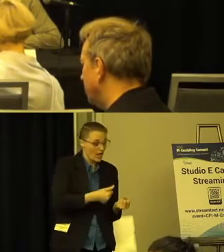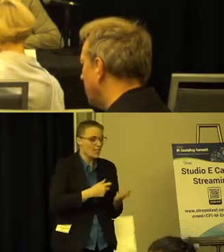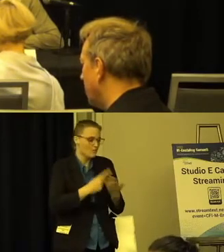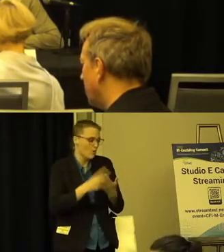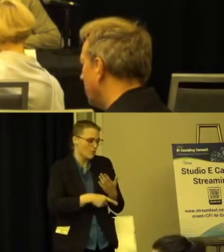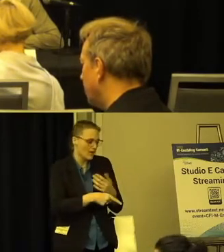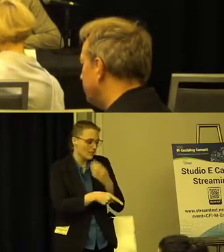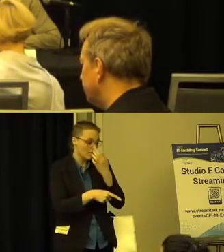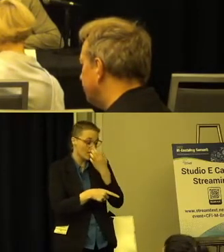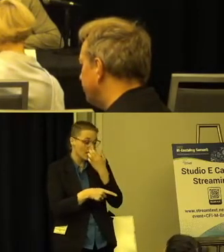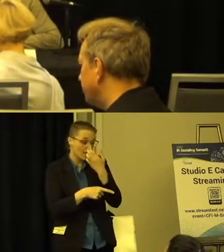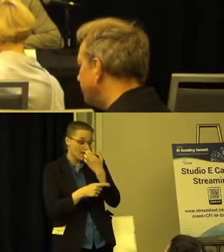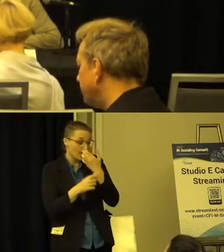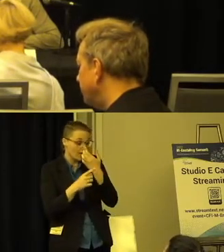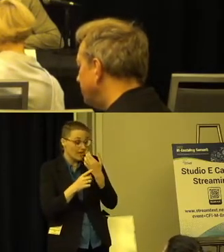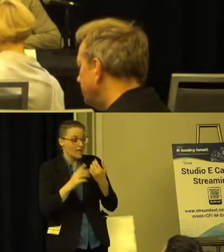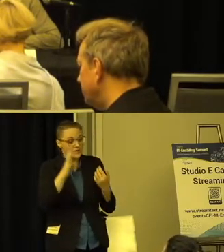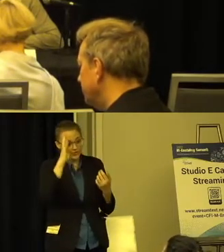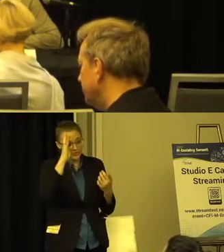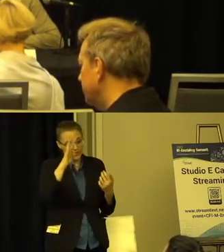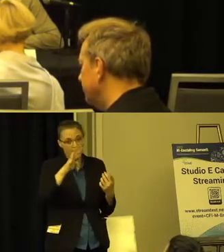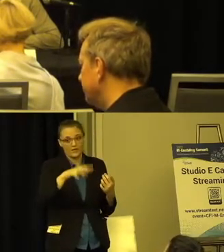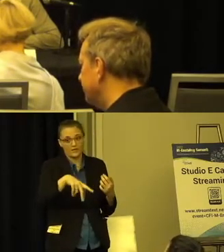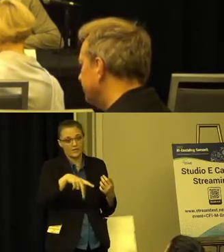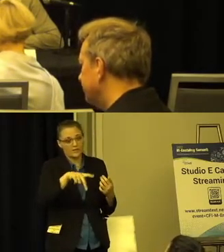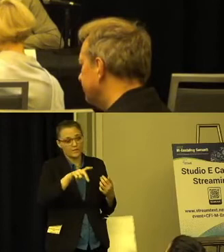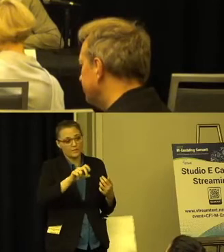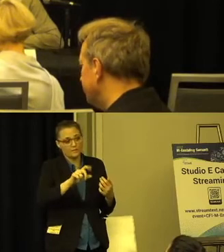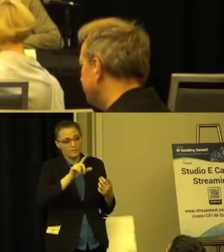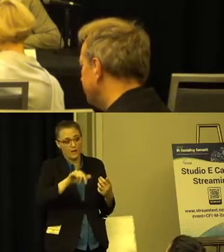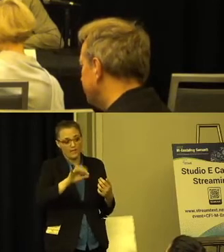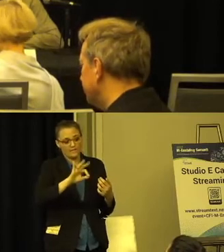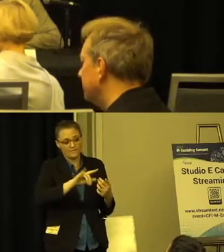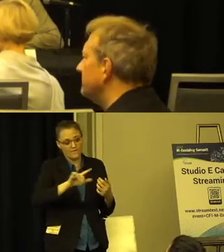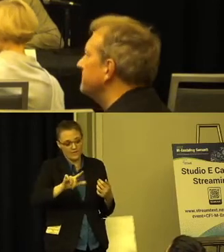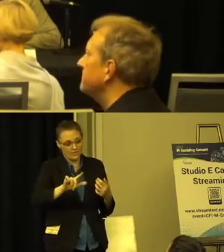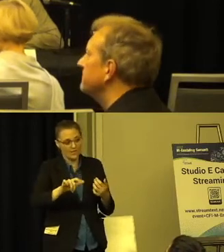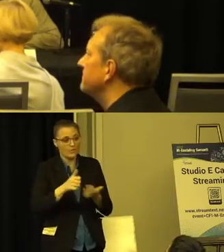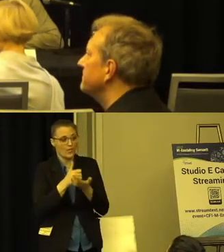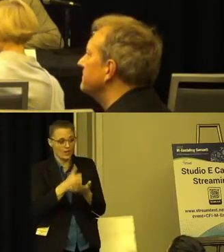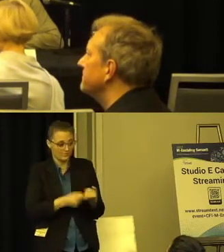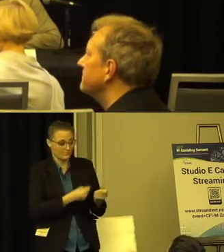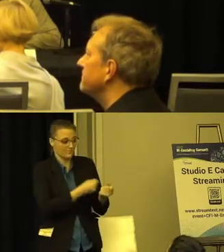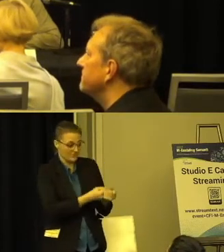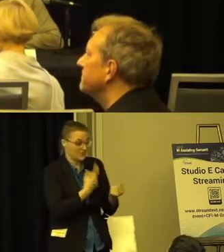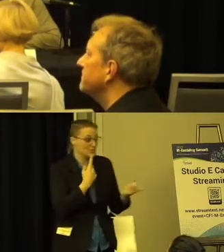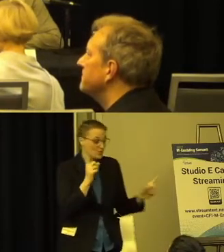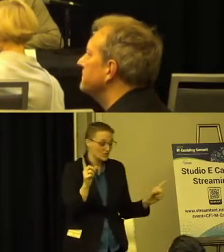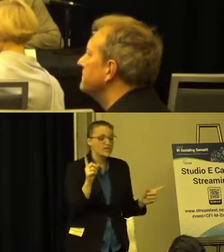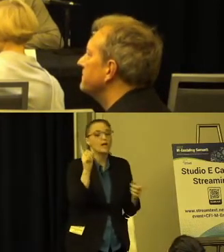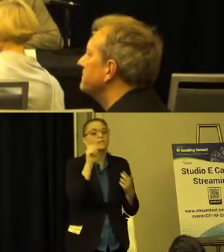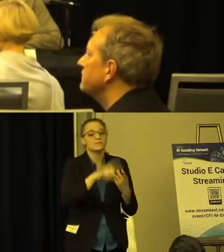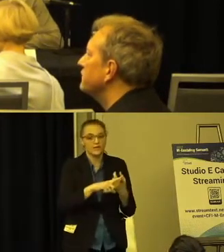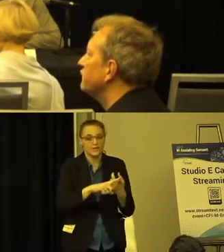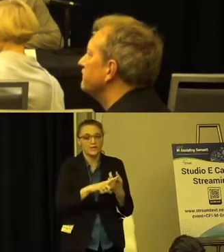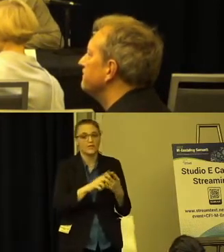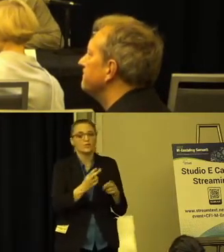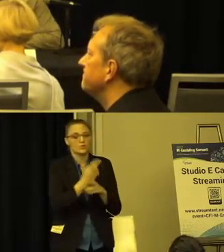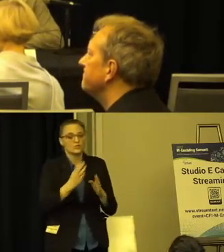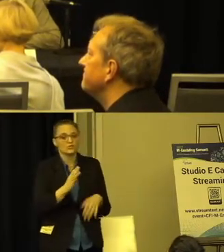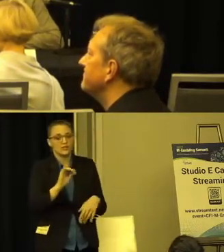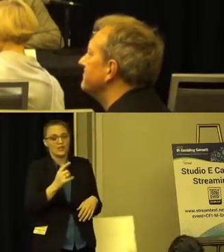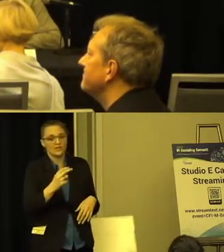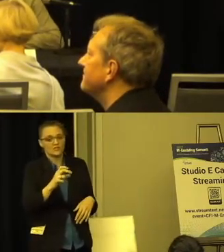programmatically, and create a polyfill that will make it so that it works until the user